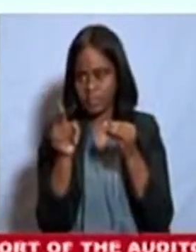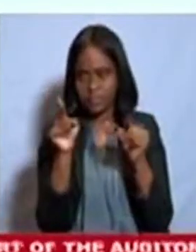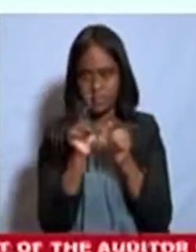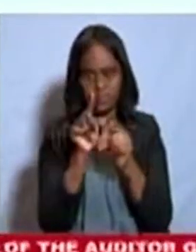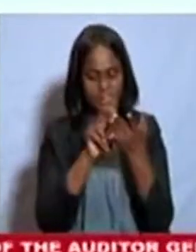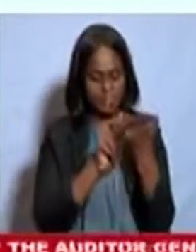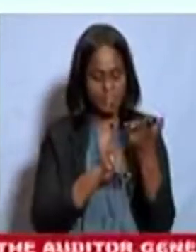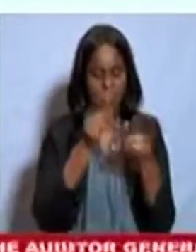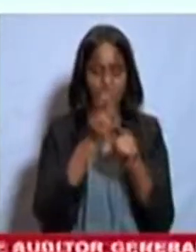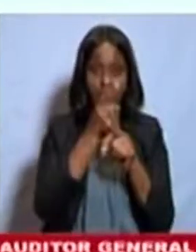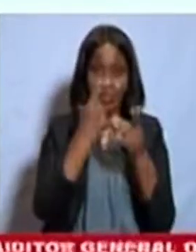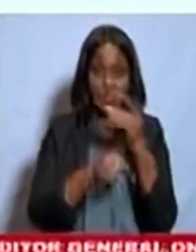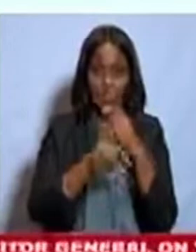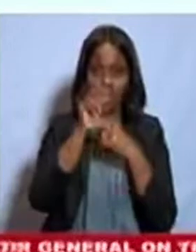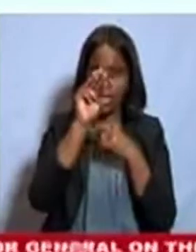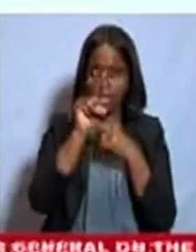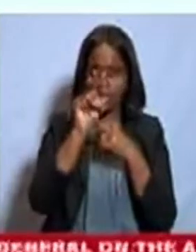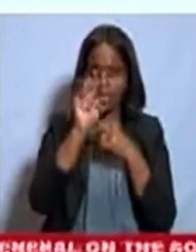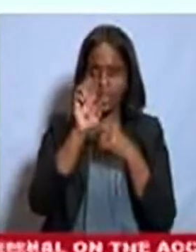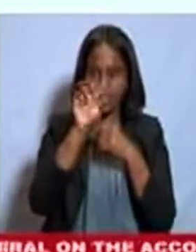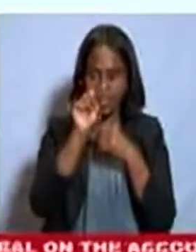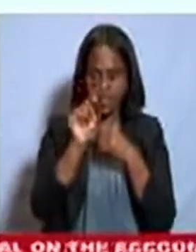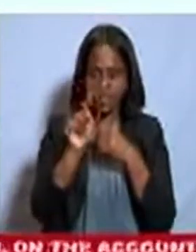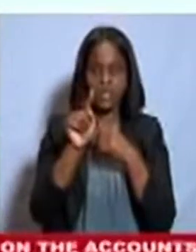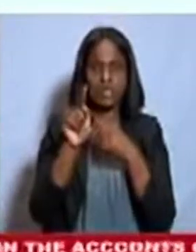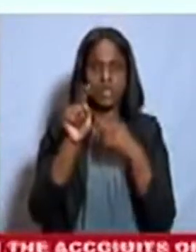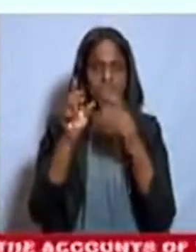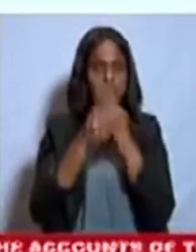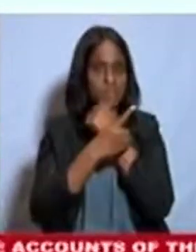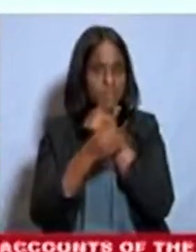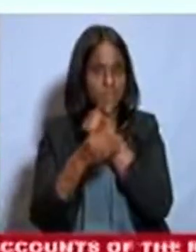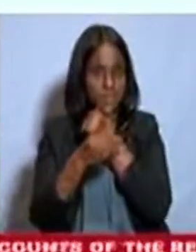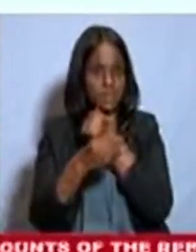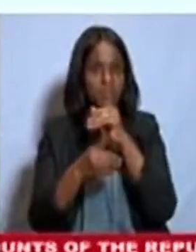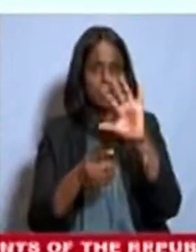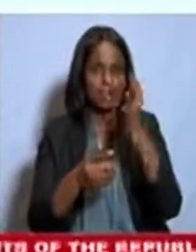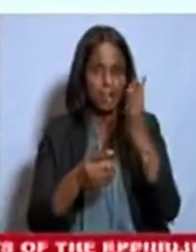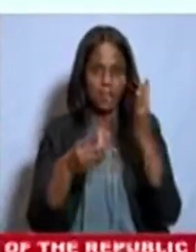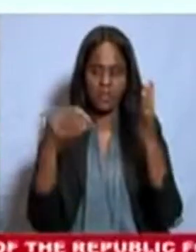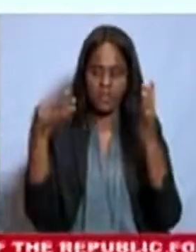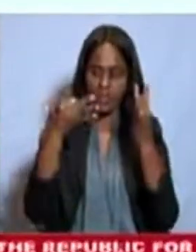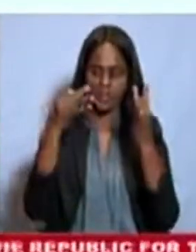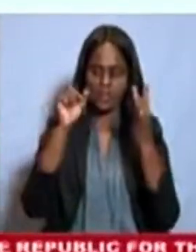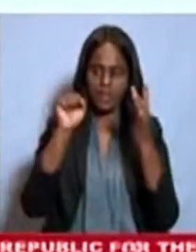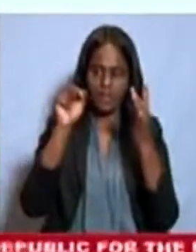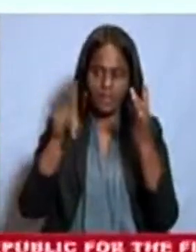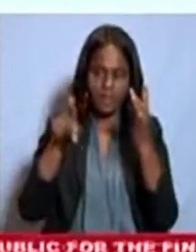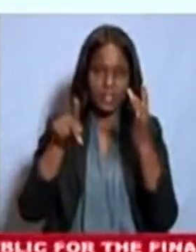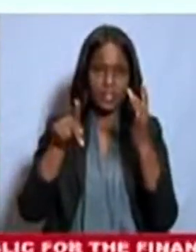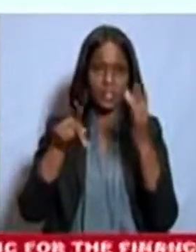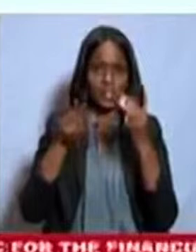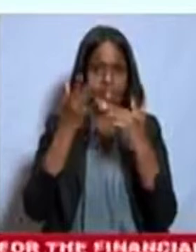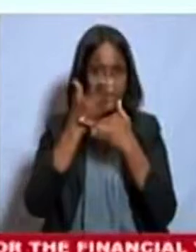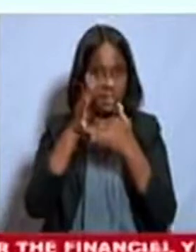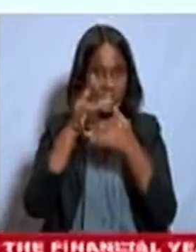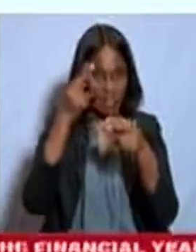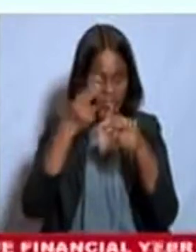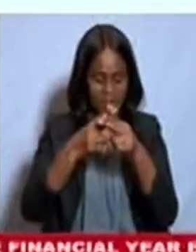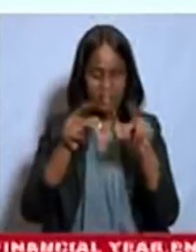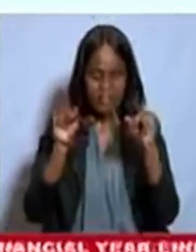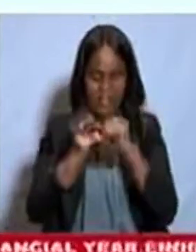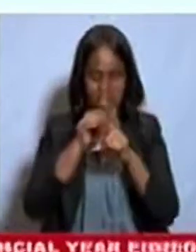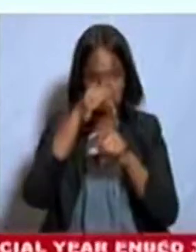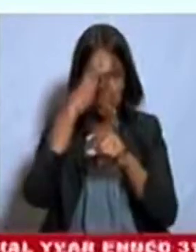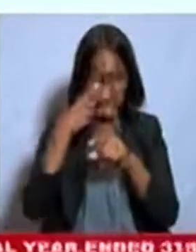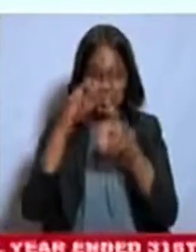report from the Meteorological Department. 5. FSP beneficiaries sharing the same national